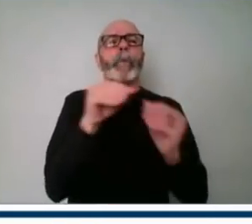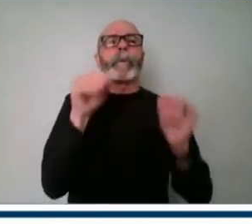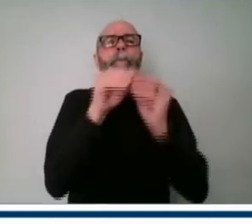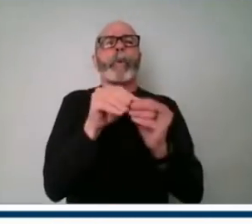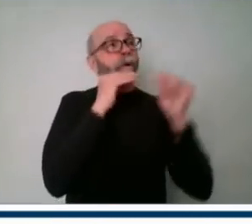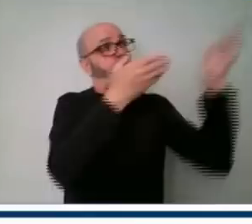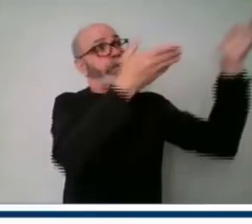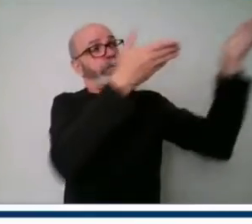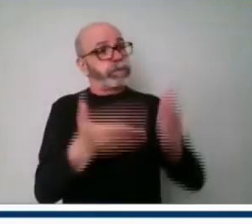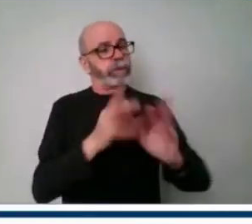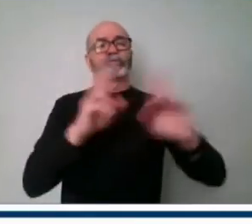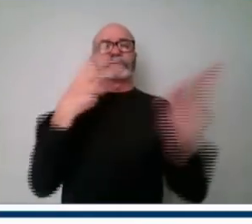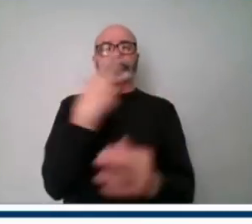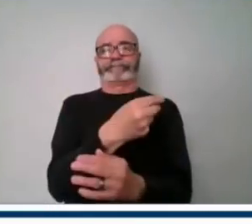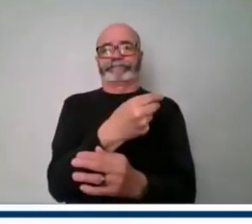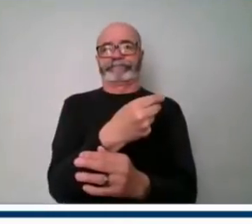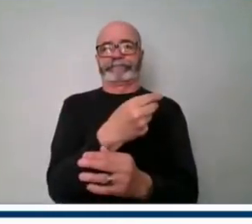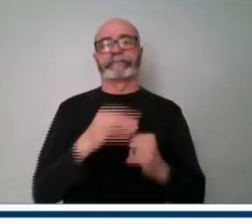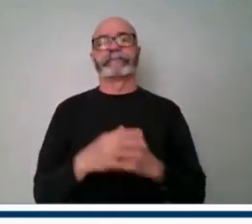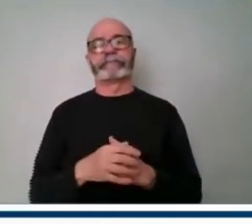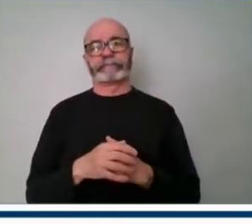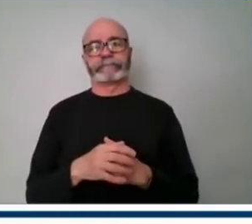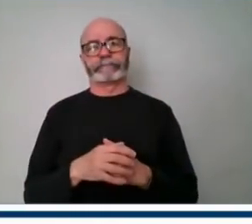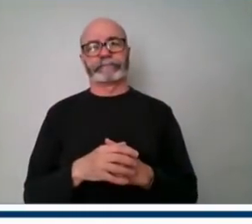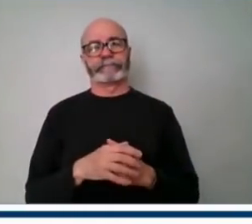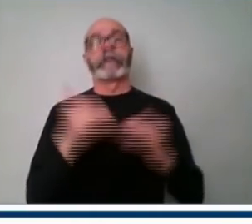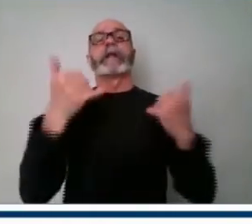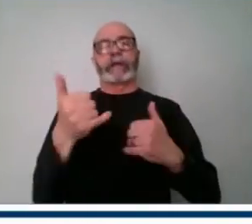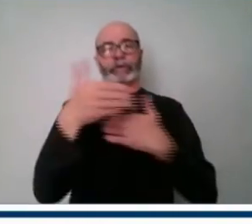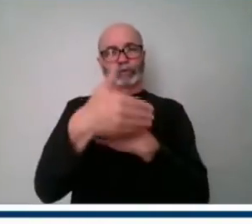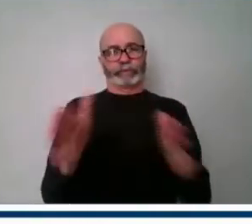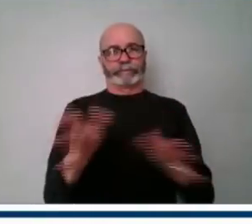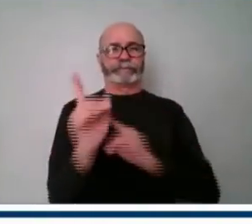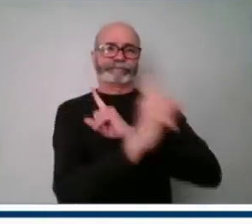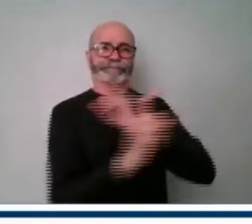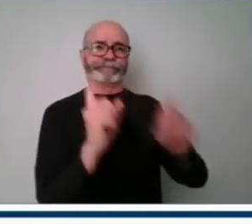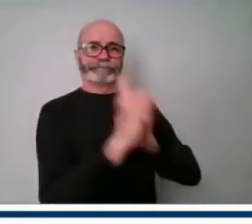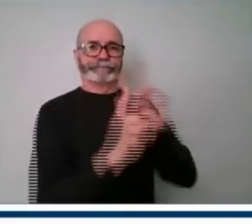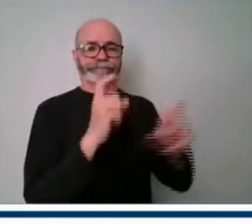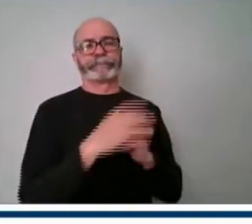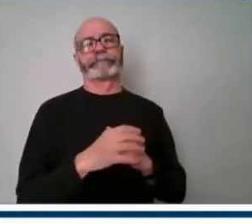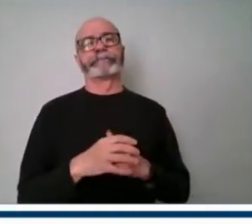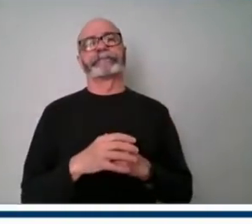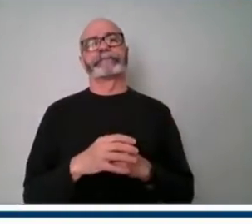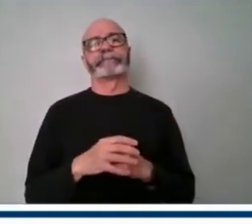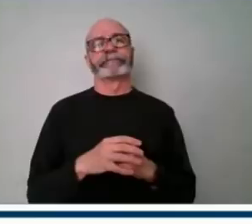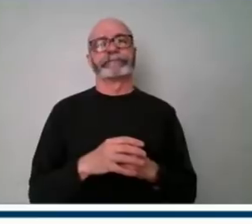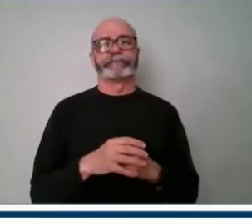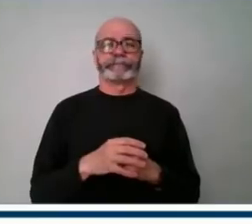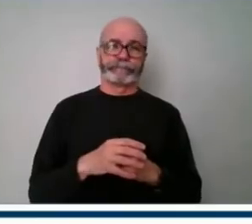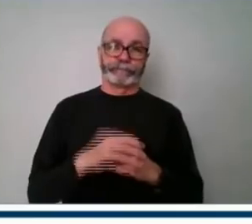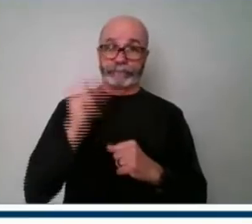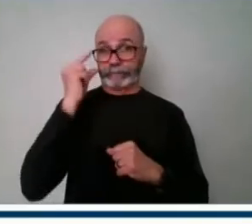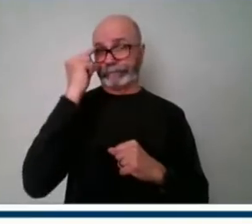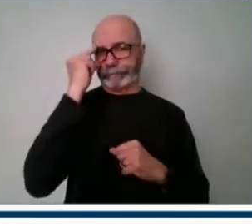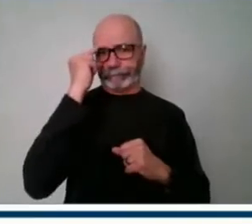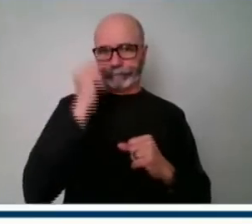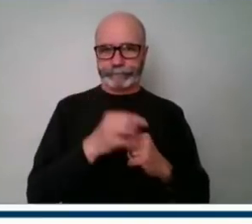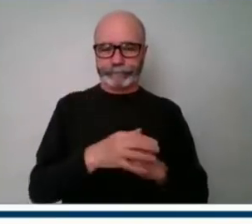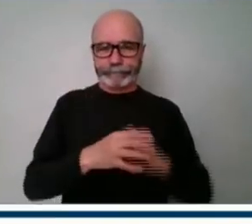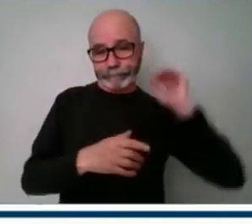question each, starting with Shayna. Dr. Strang, I'm wondering if you could tell us more about how you're judging whether we're